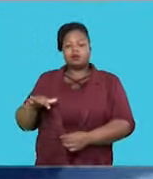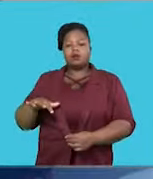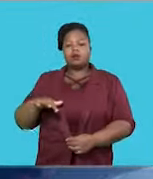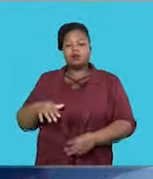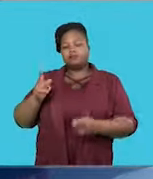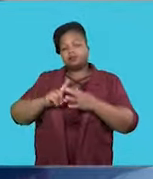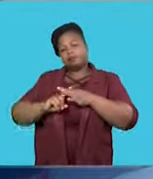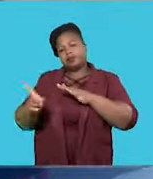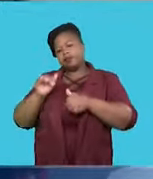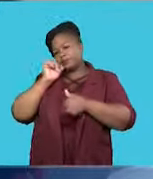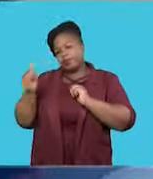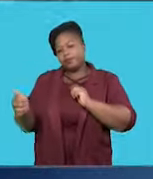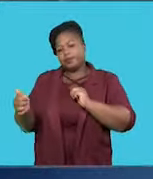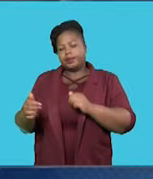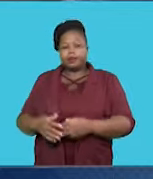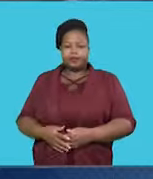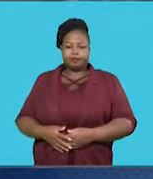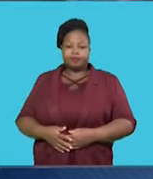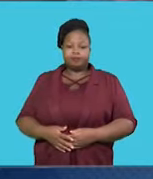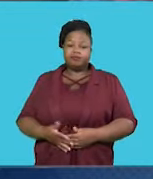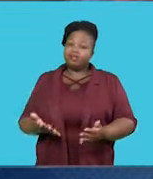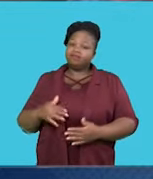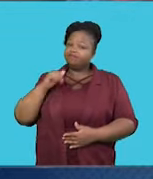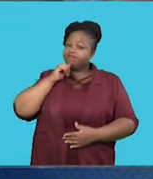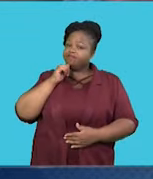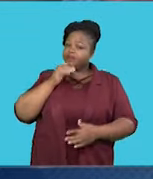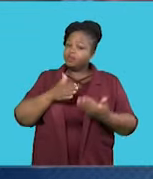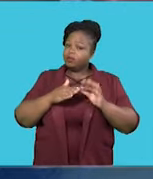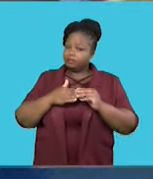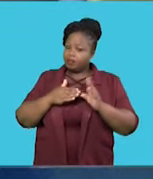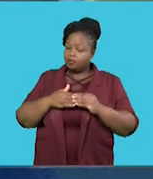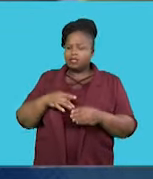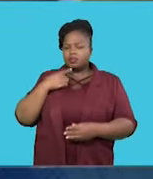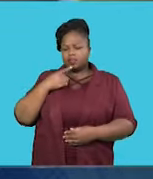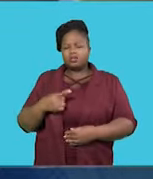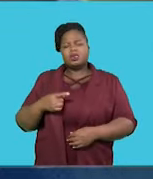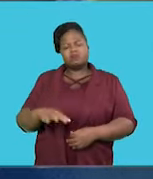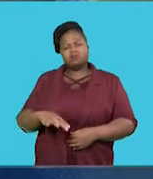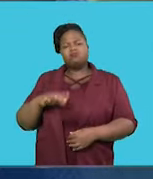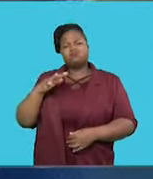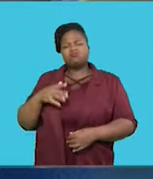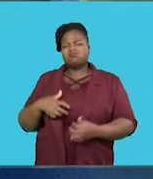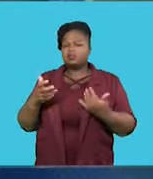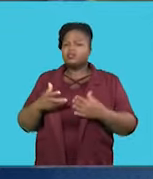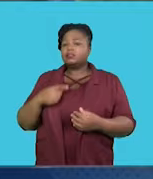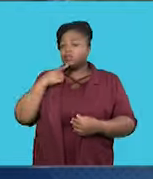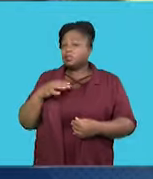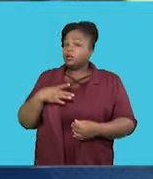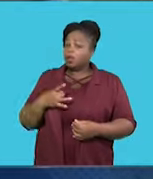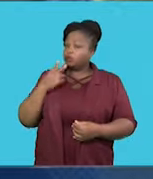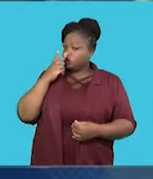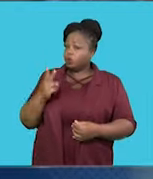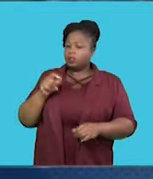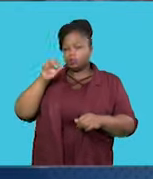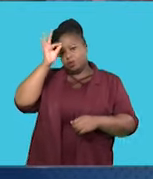he escaped, he ran away. Noma kunjalo abahlali baye bazikhulumela baveza ilaka labo nabathe bathanda kakhulu ukubona amaphoyisa